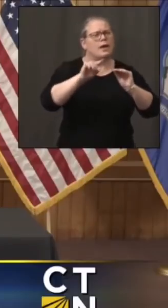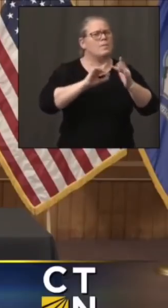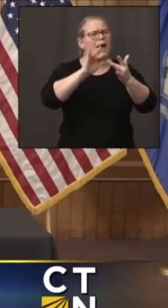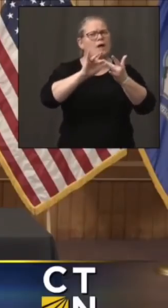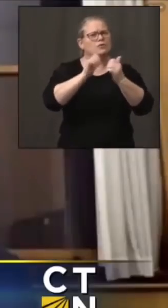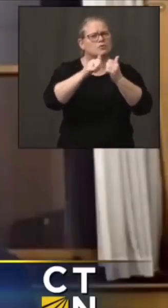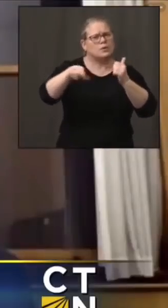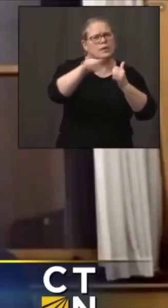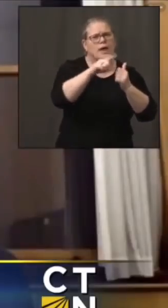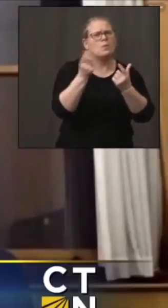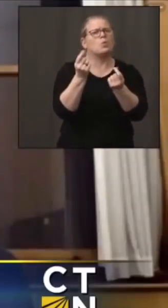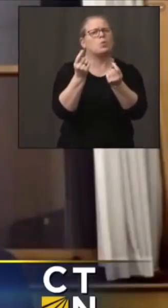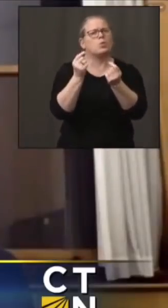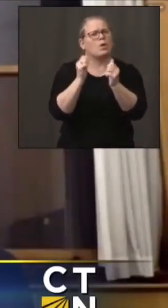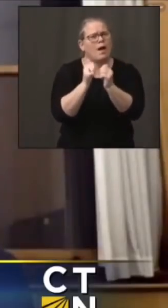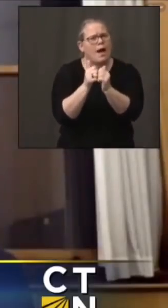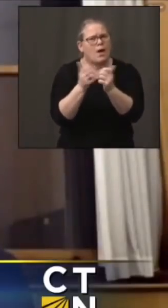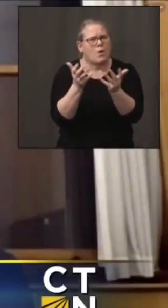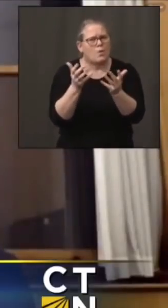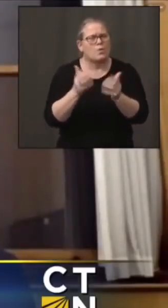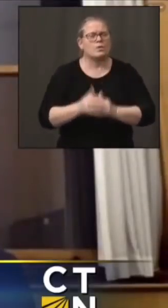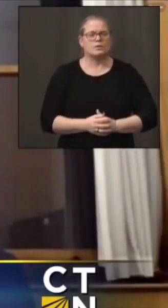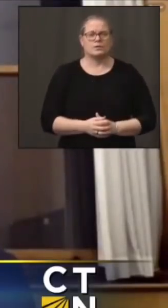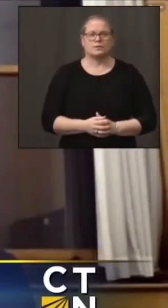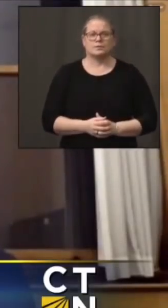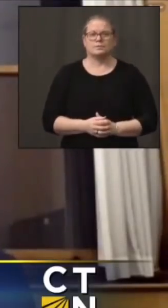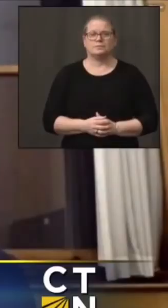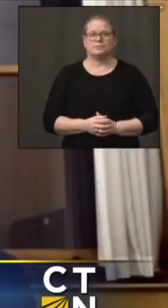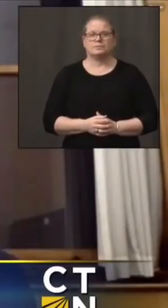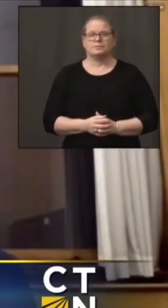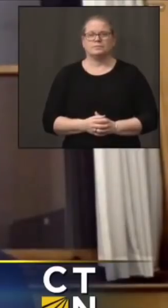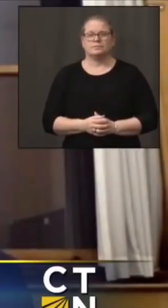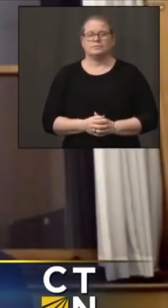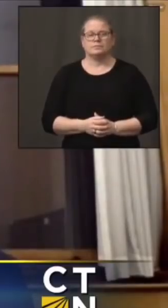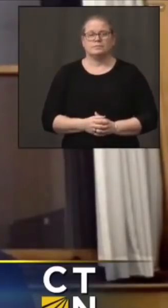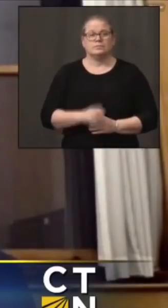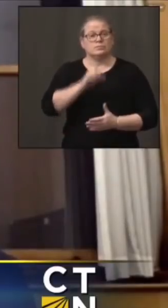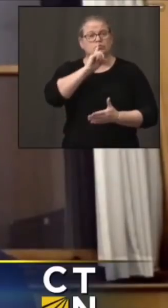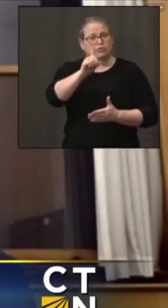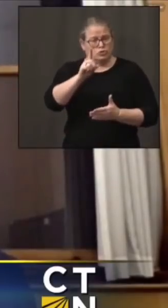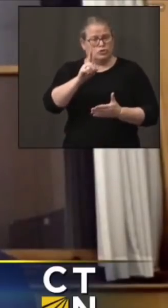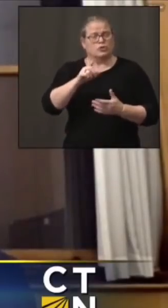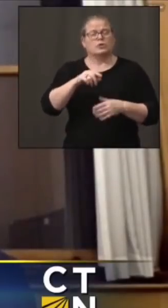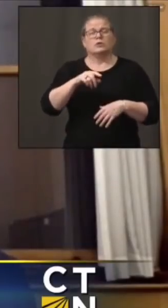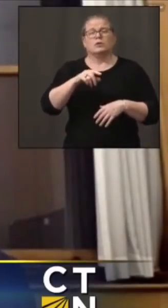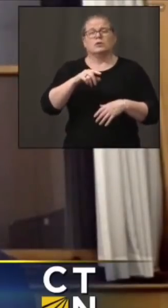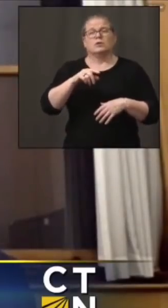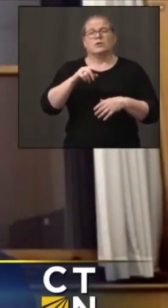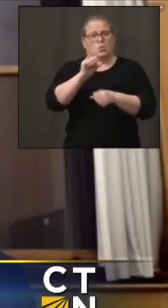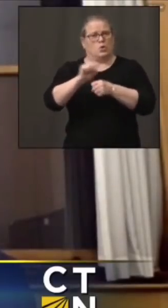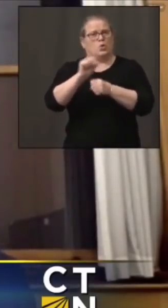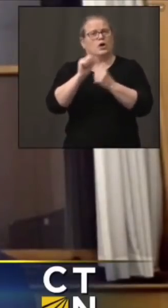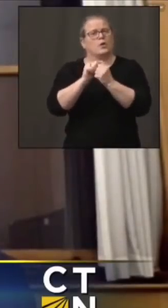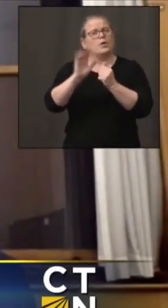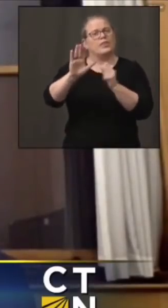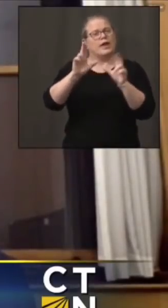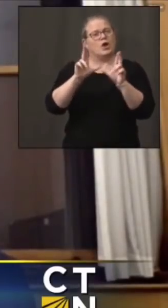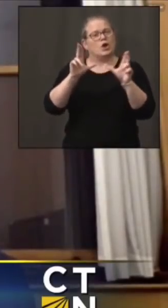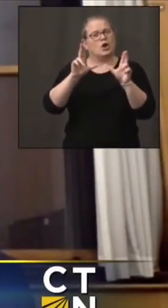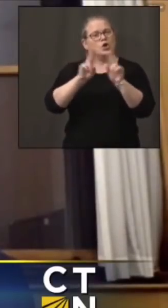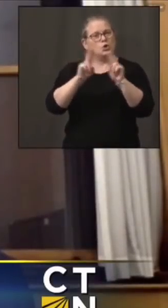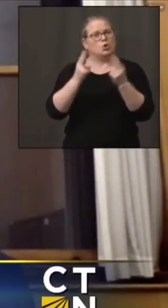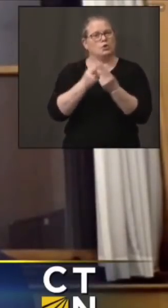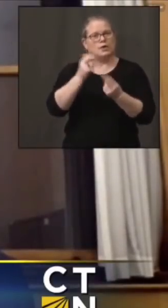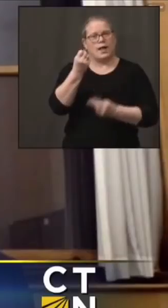Sure. So, we're working with, the industry, with the 1199, a union that represents a lot of the nursing